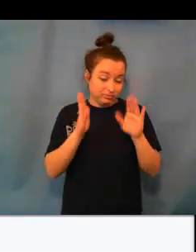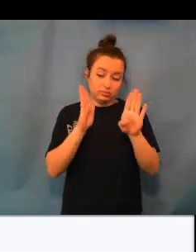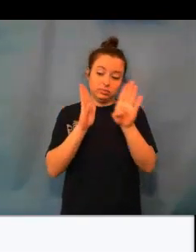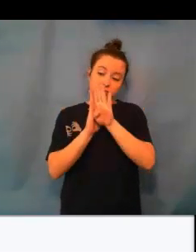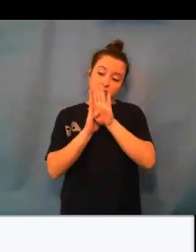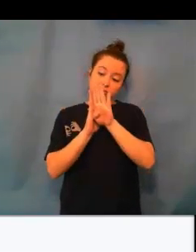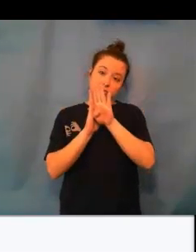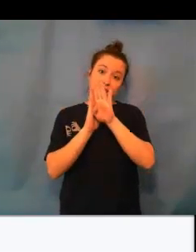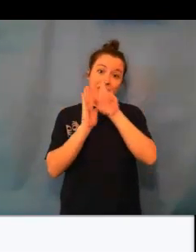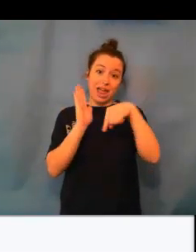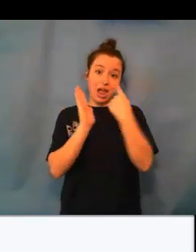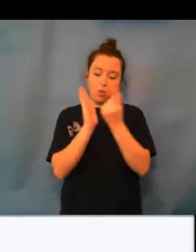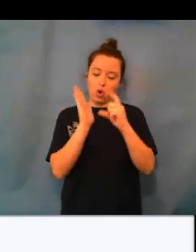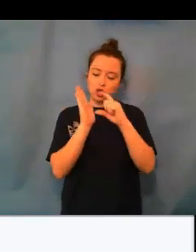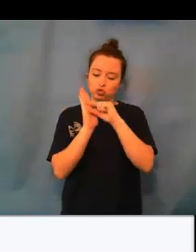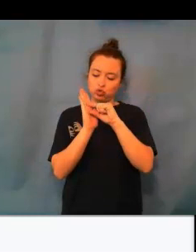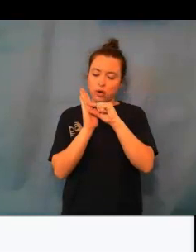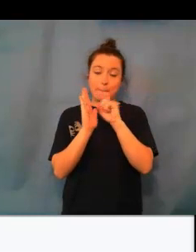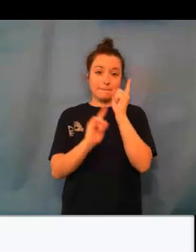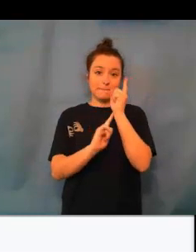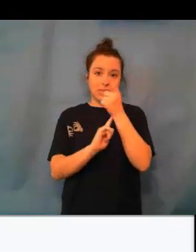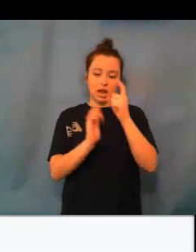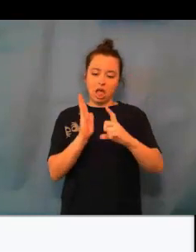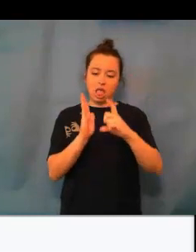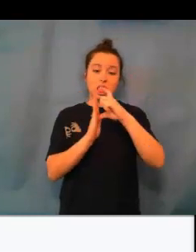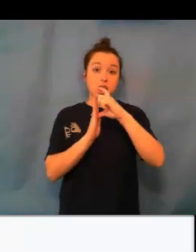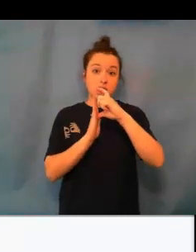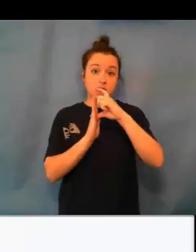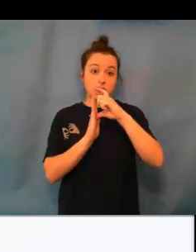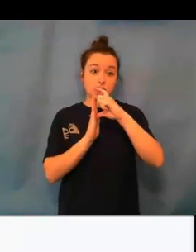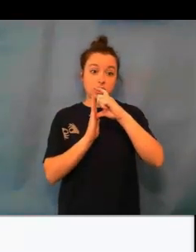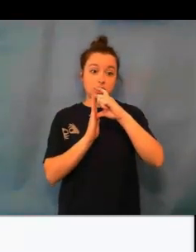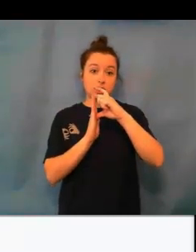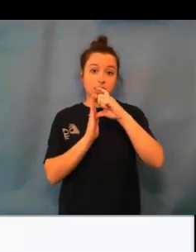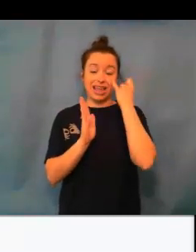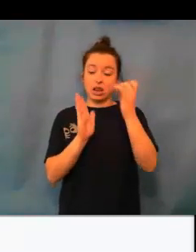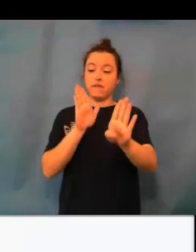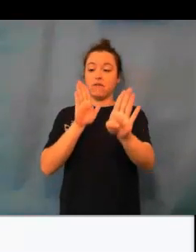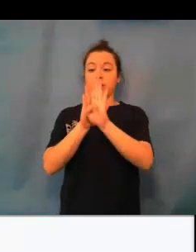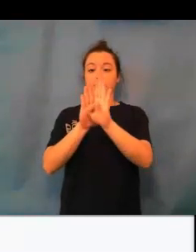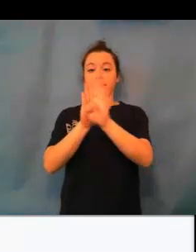is short, the minute hand is long, and for when the minute hand is pointing at the